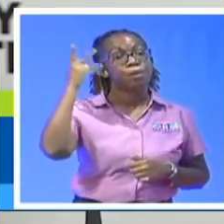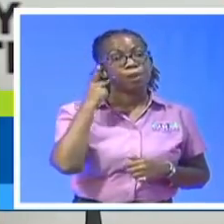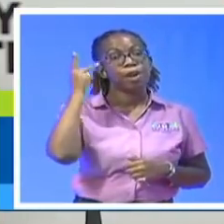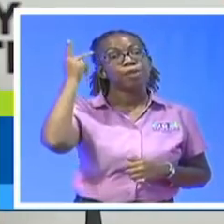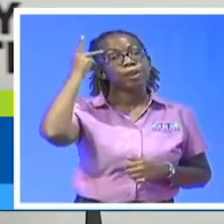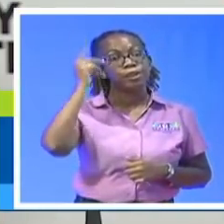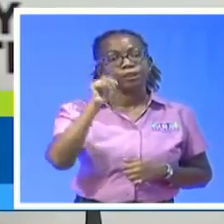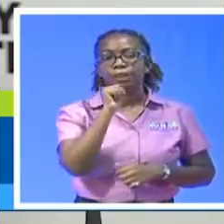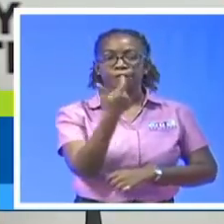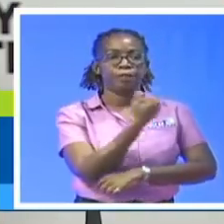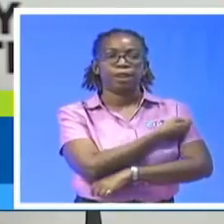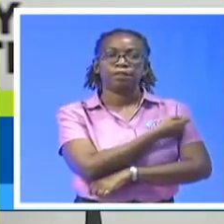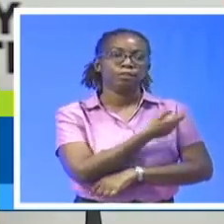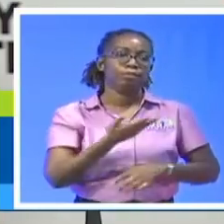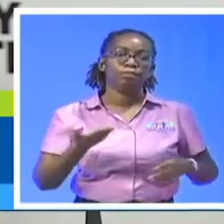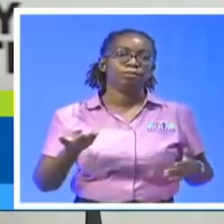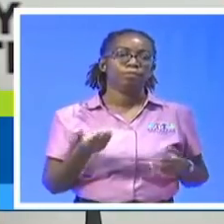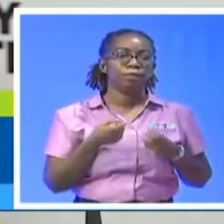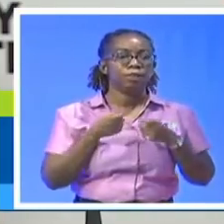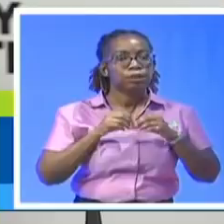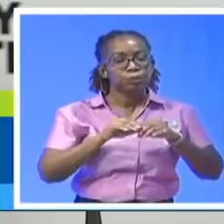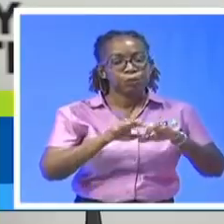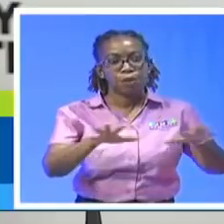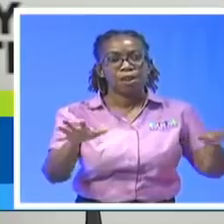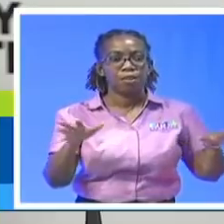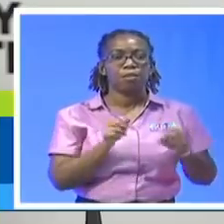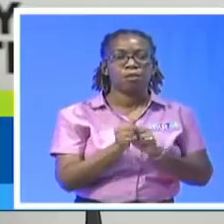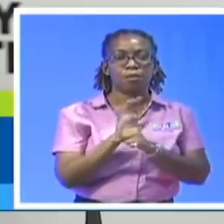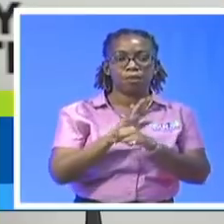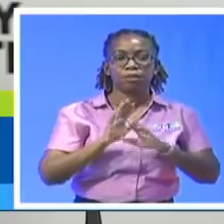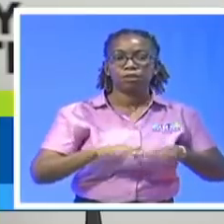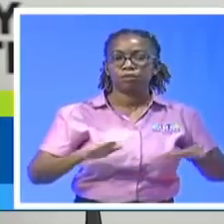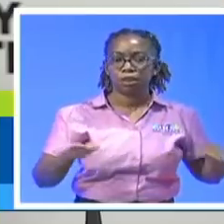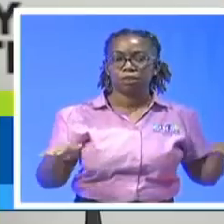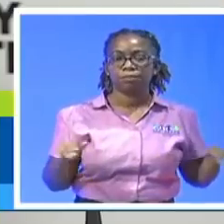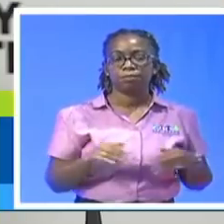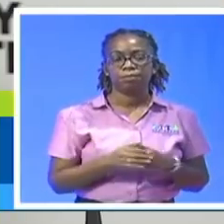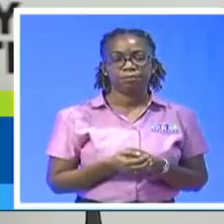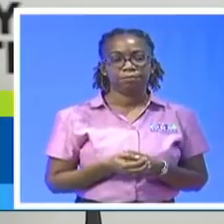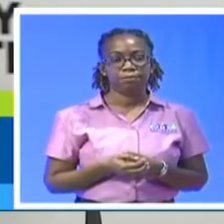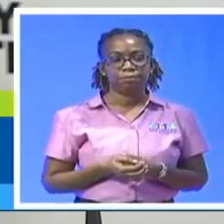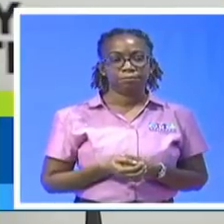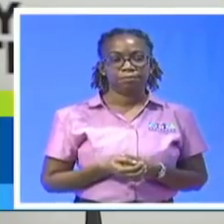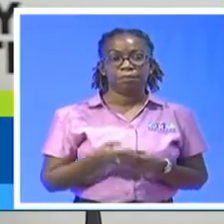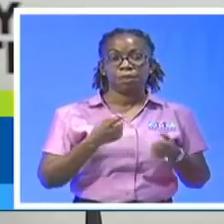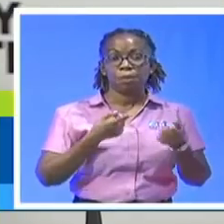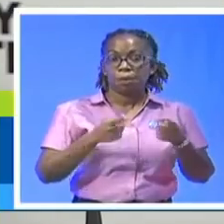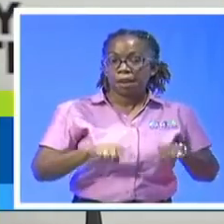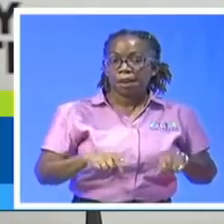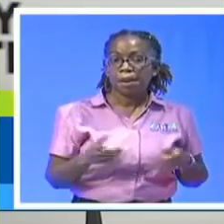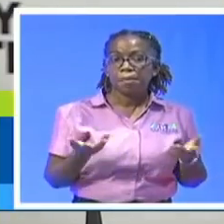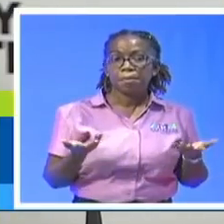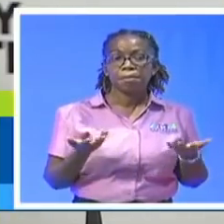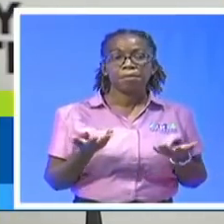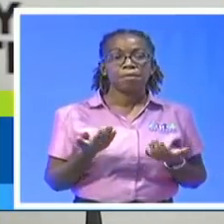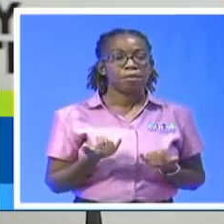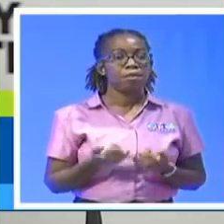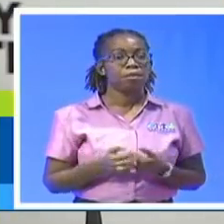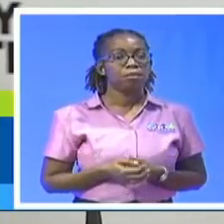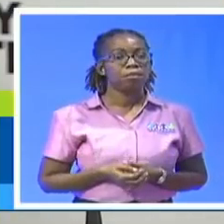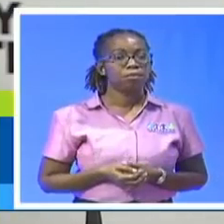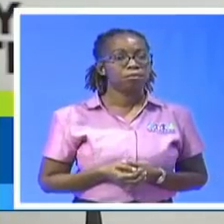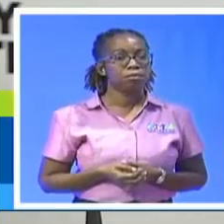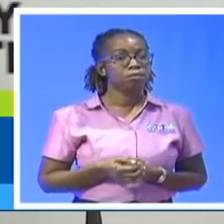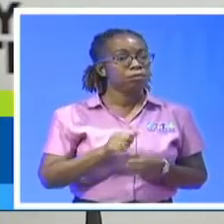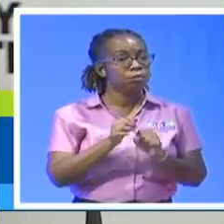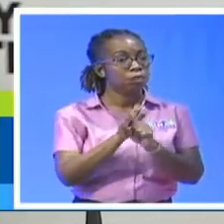And what is happening is that the virus is coming home